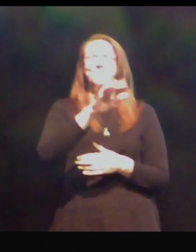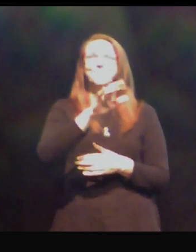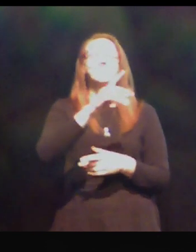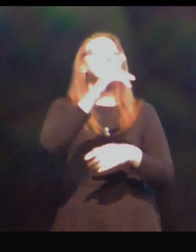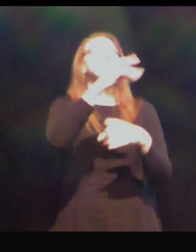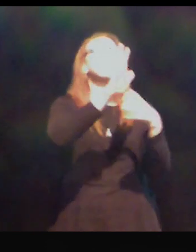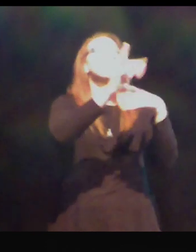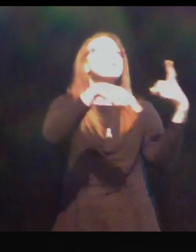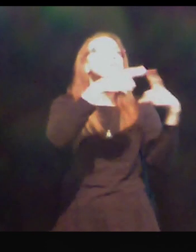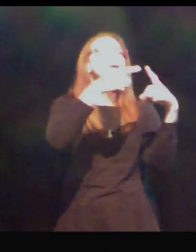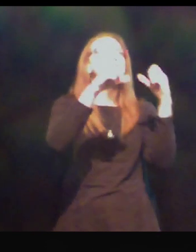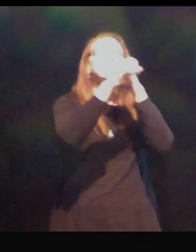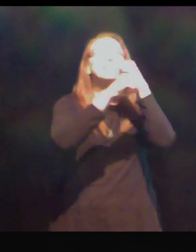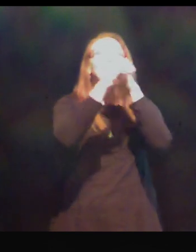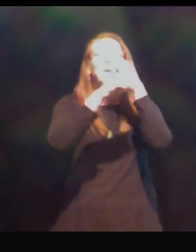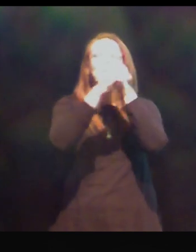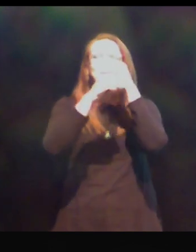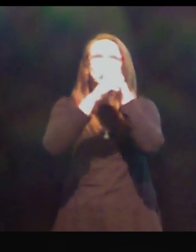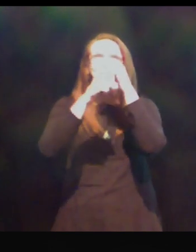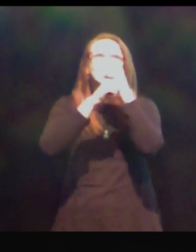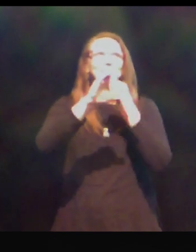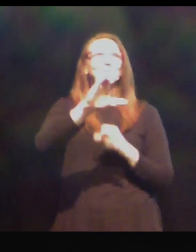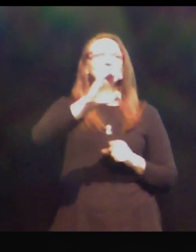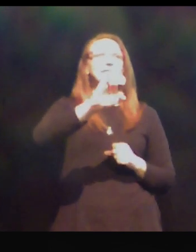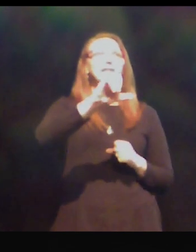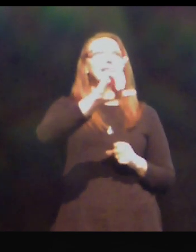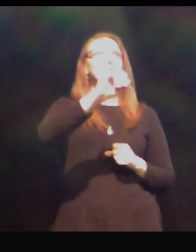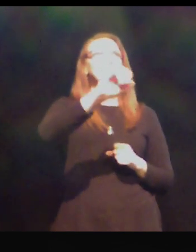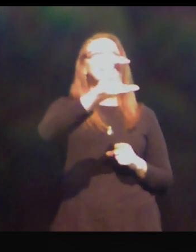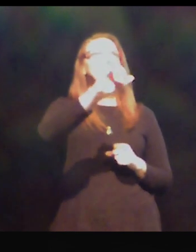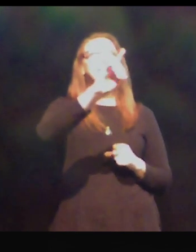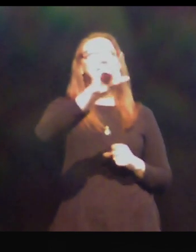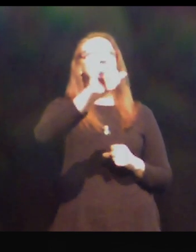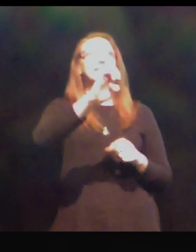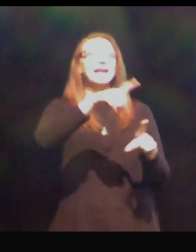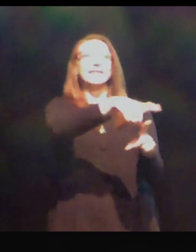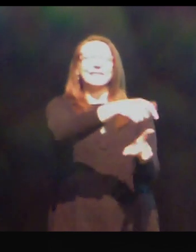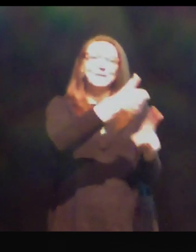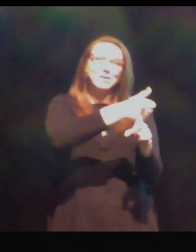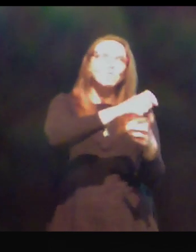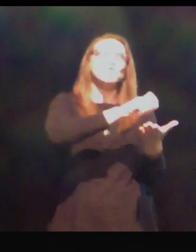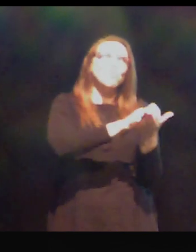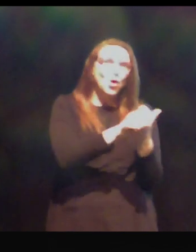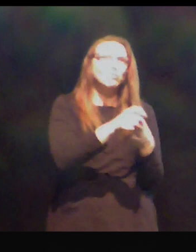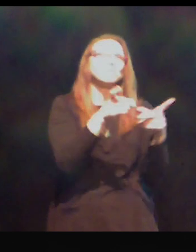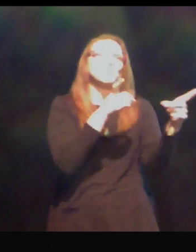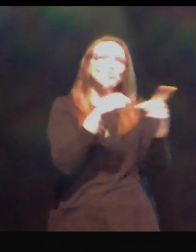another great dark comedy that is so unique. I hope you noticed that he made the film himself, wrote, directed, and starred in